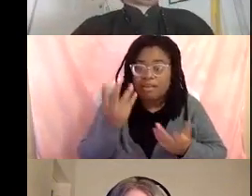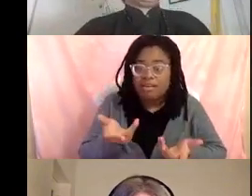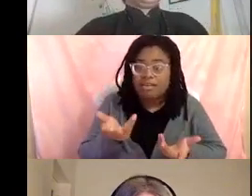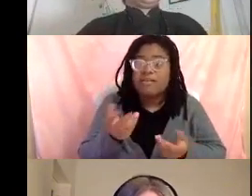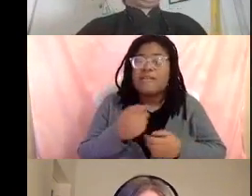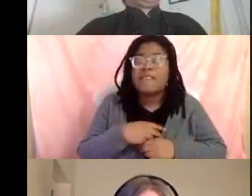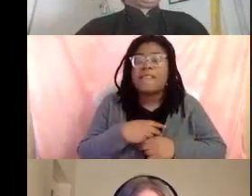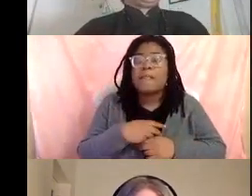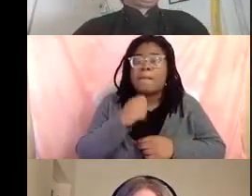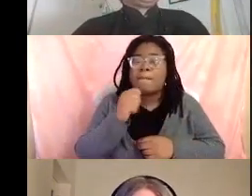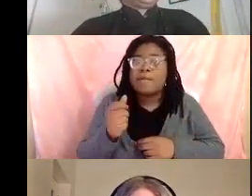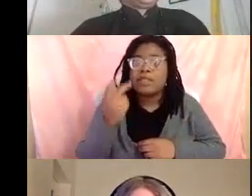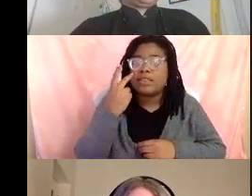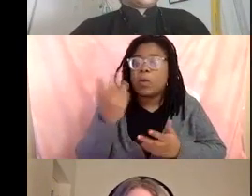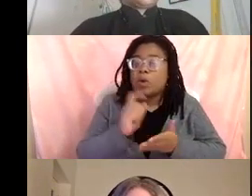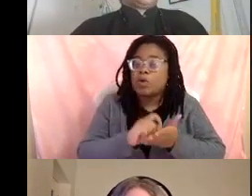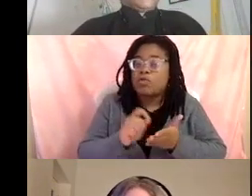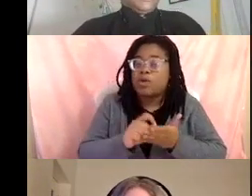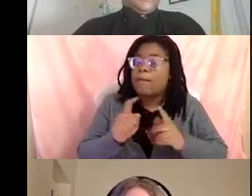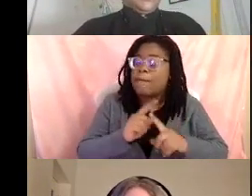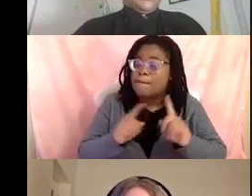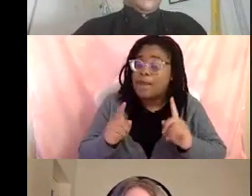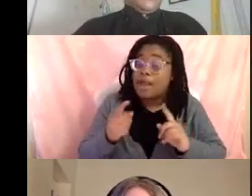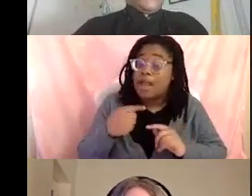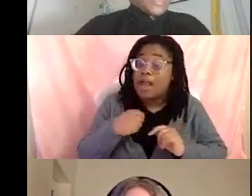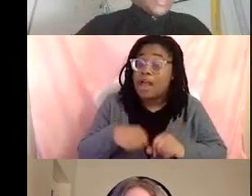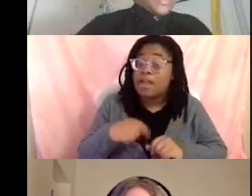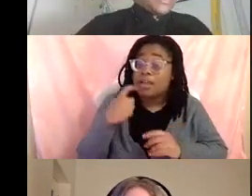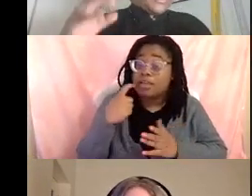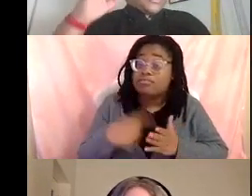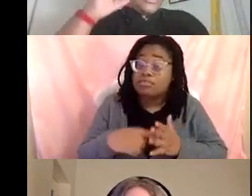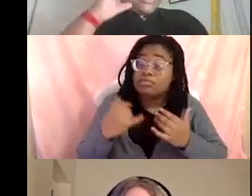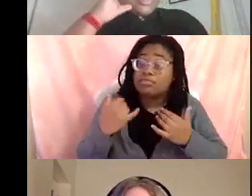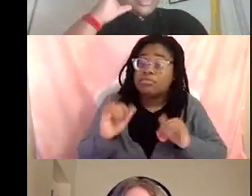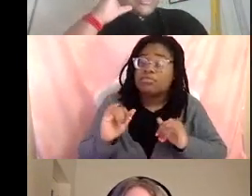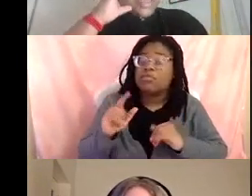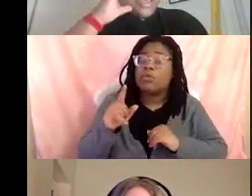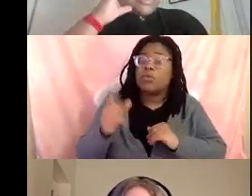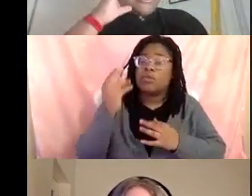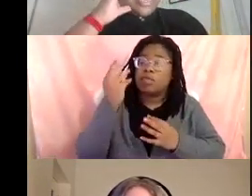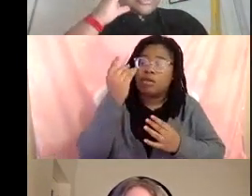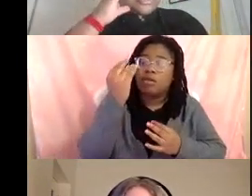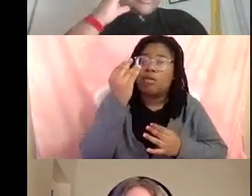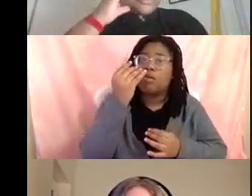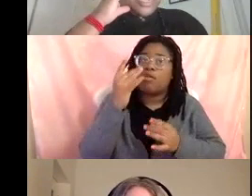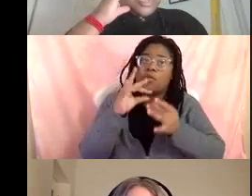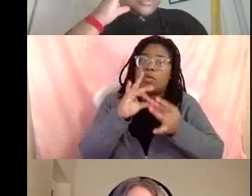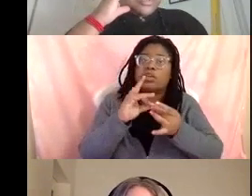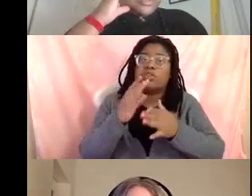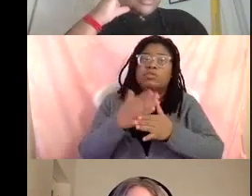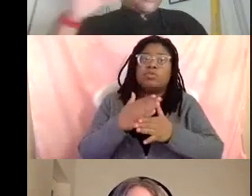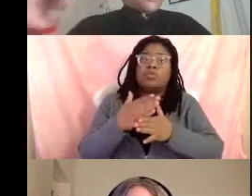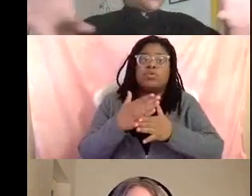not seeing what you've written, but I am seeing the way you're thinking about the relationship